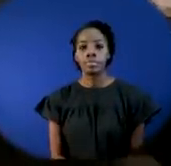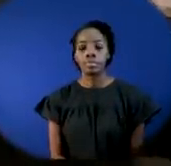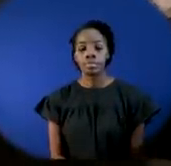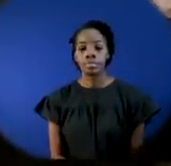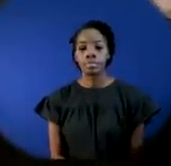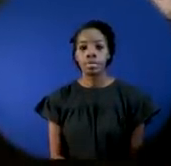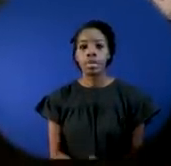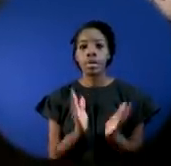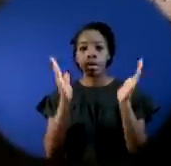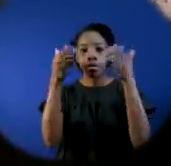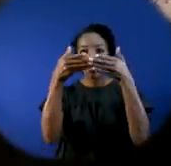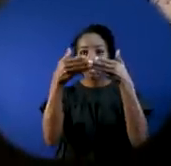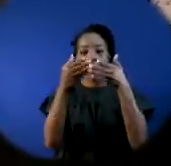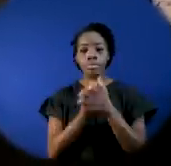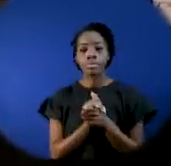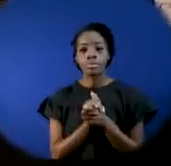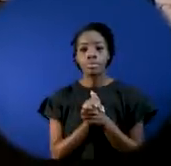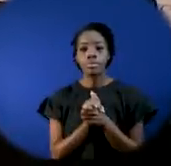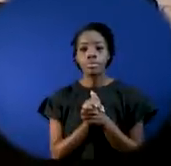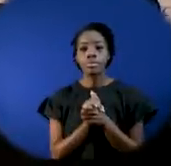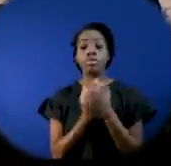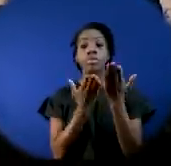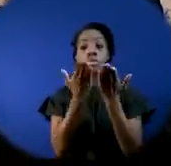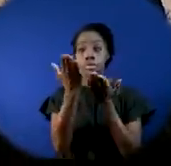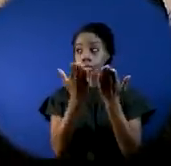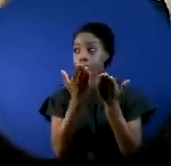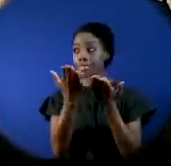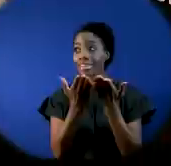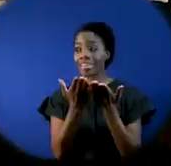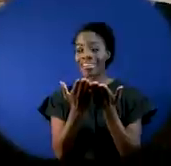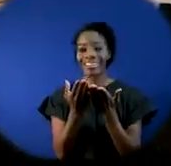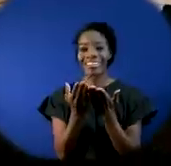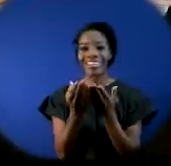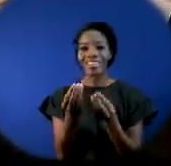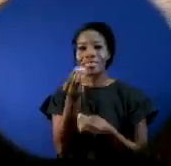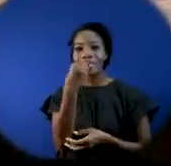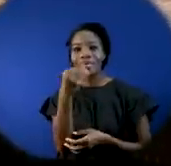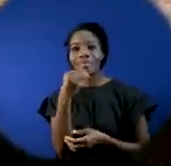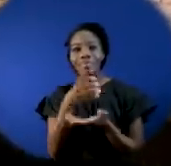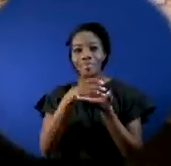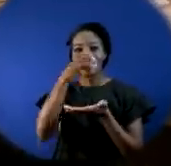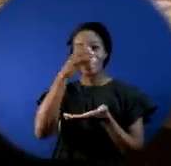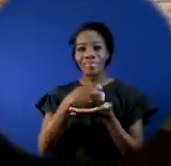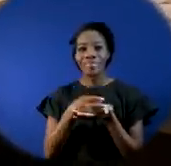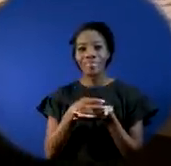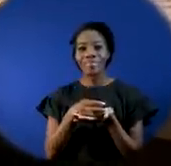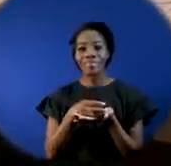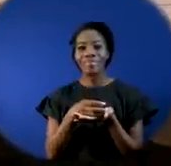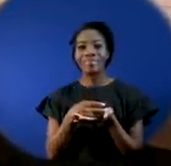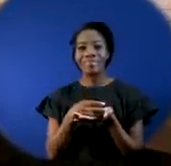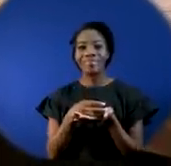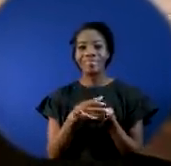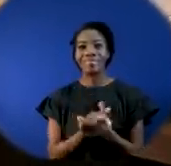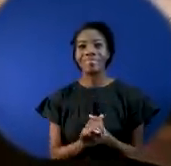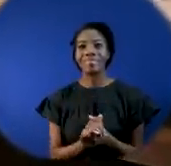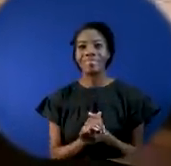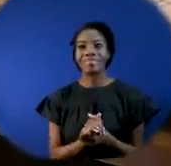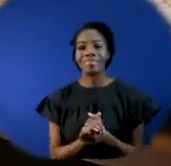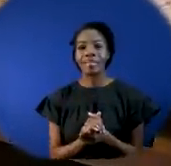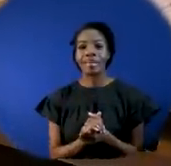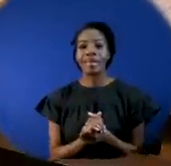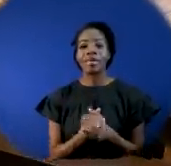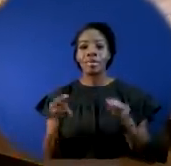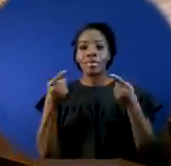Our focus for the service: for as often as you eat this bread and drink the cup,